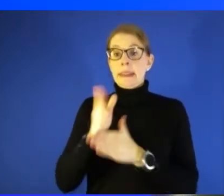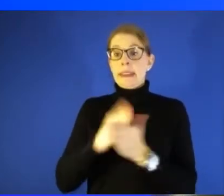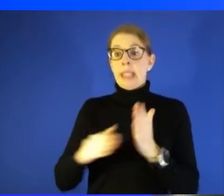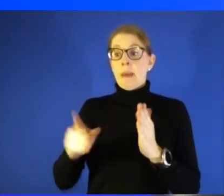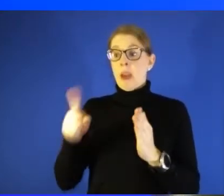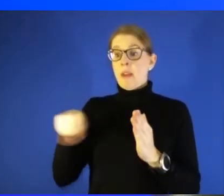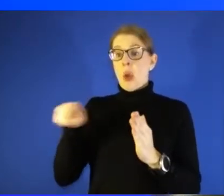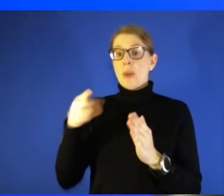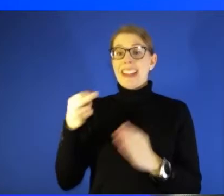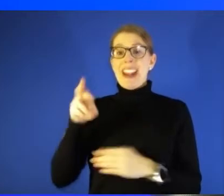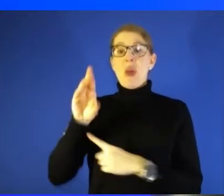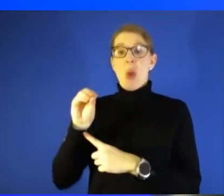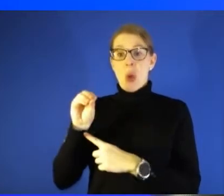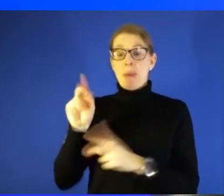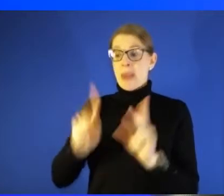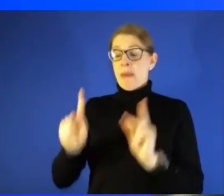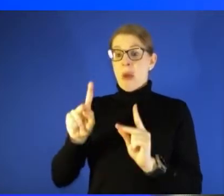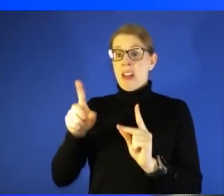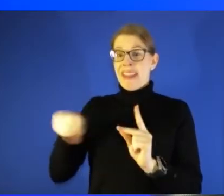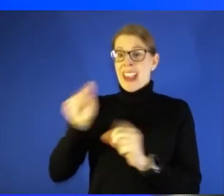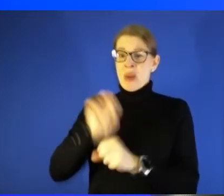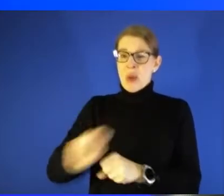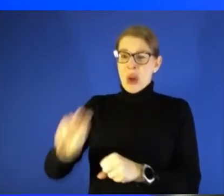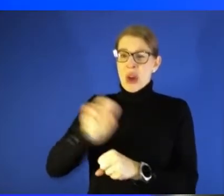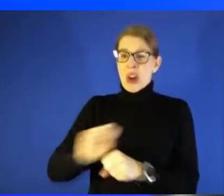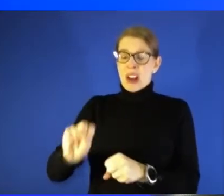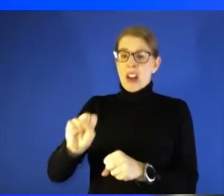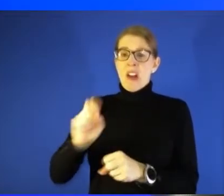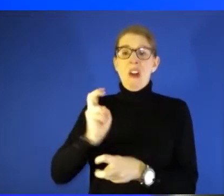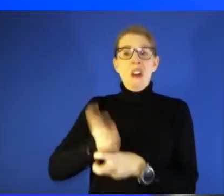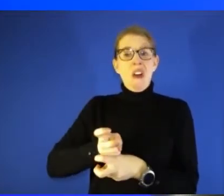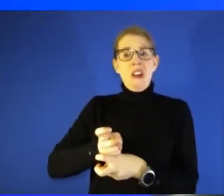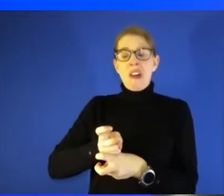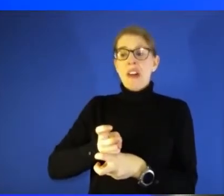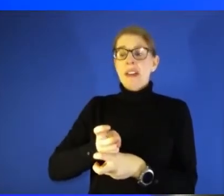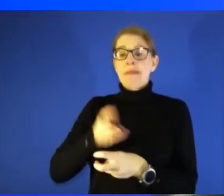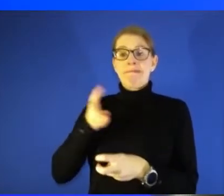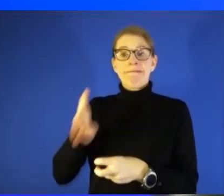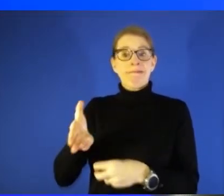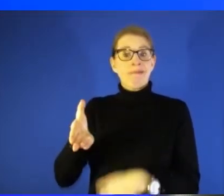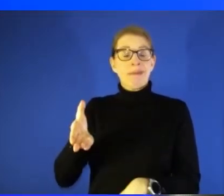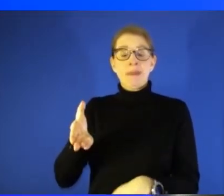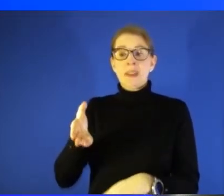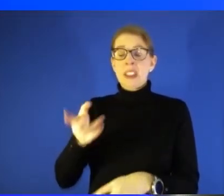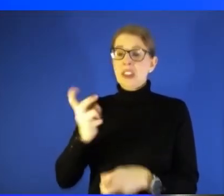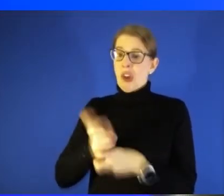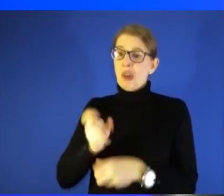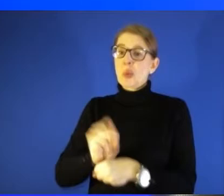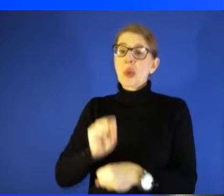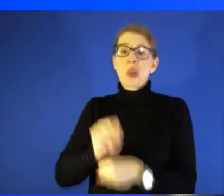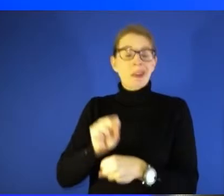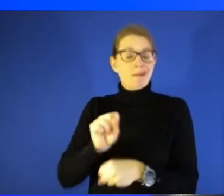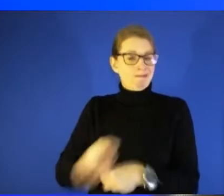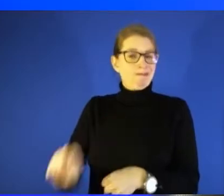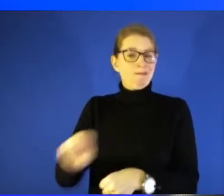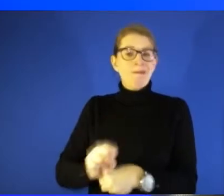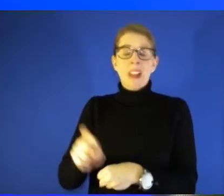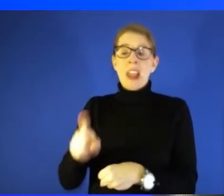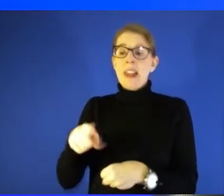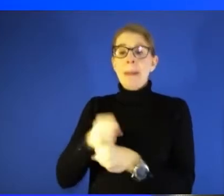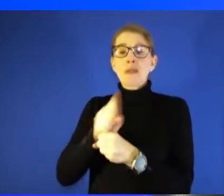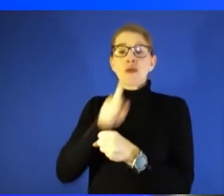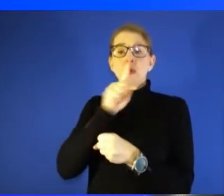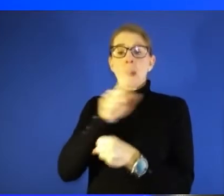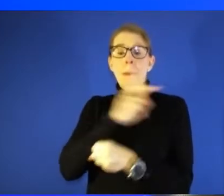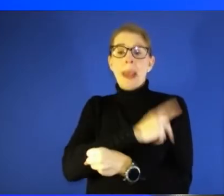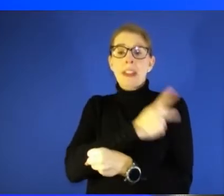are the folks who work tirelessly down there, and it's hard work, and they're making sure that those patients get to